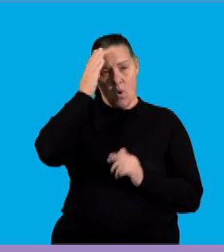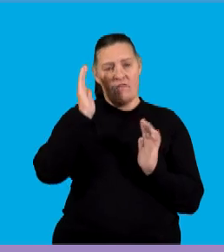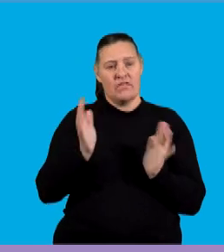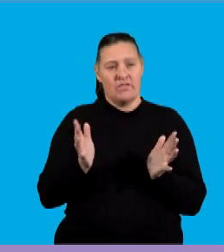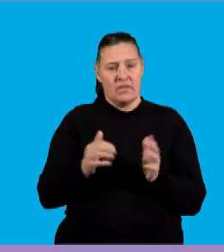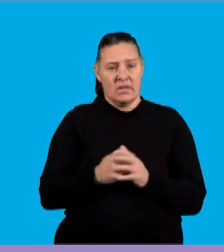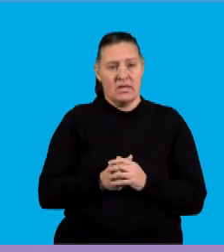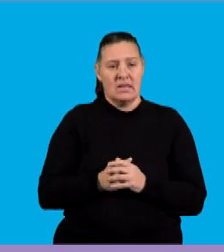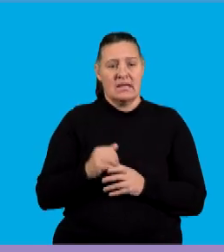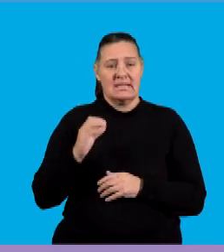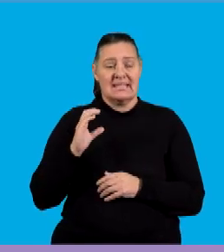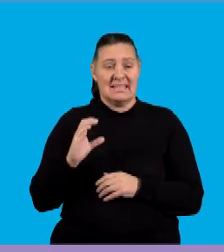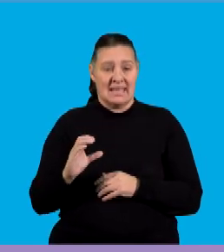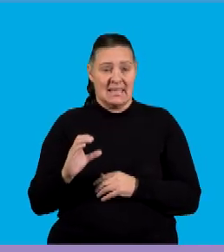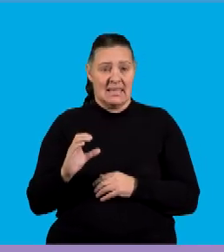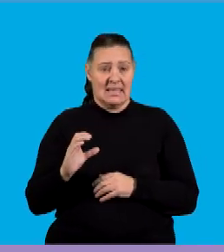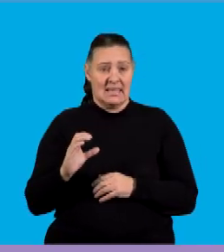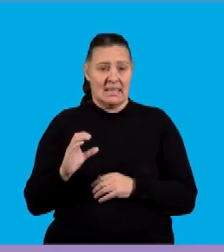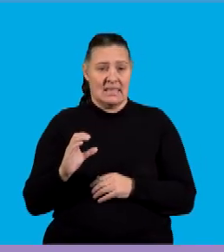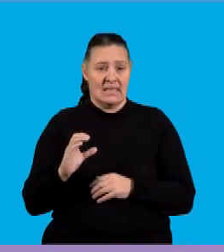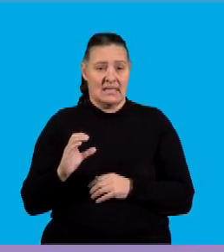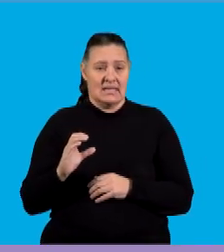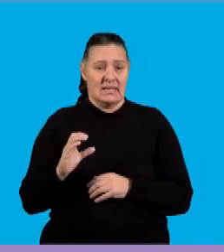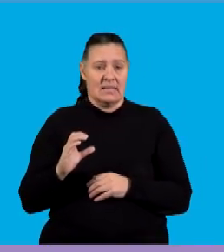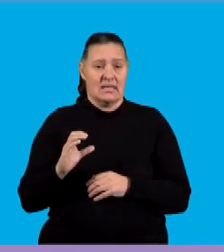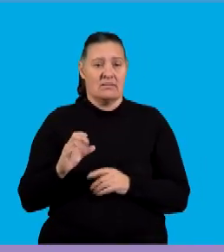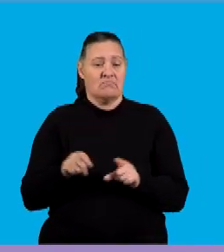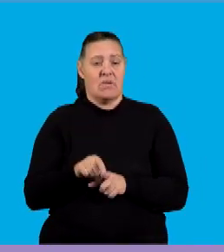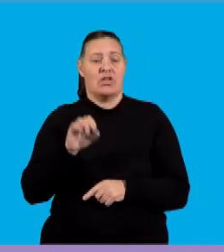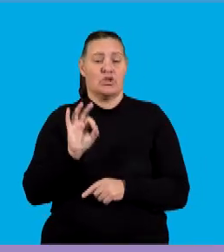C is our 3.